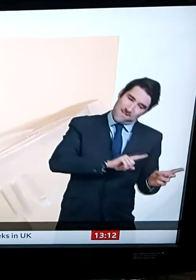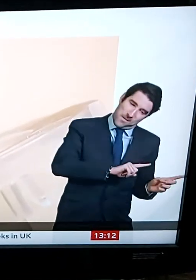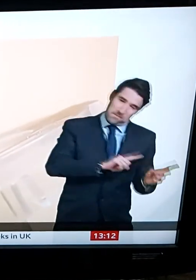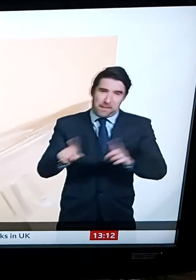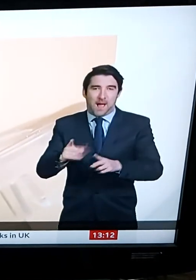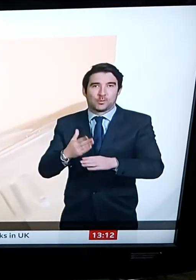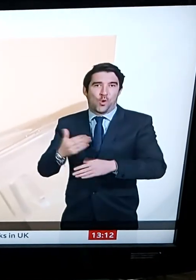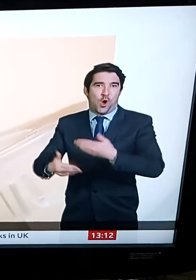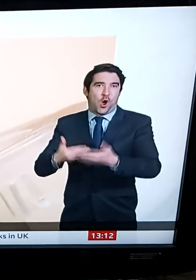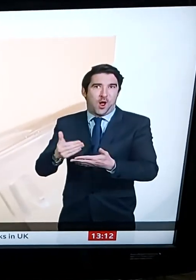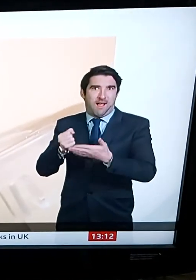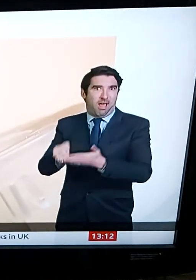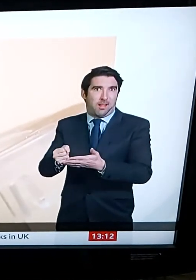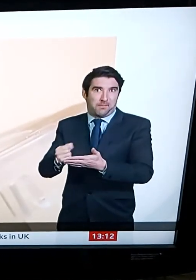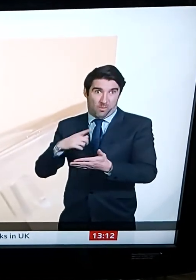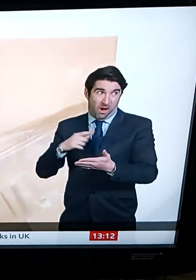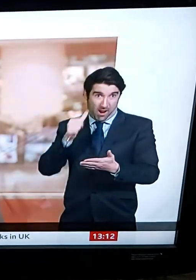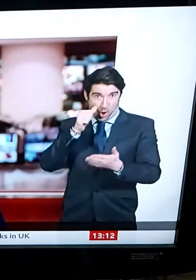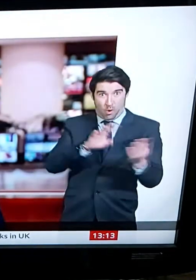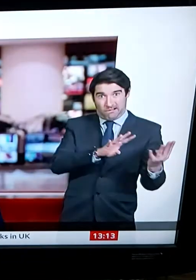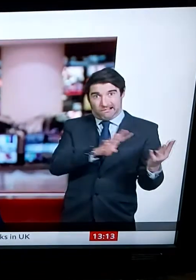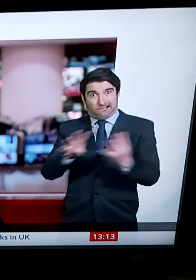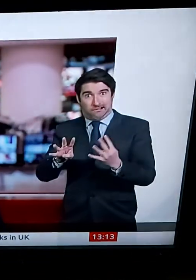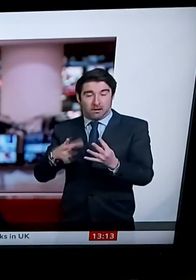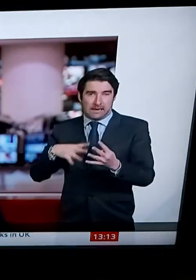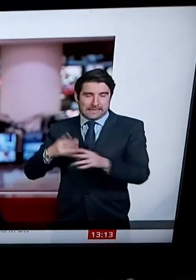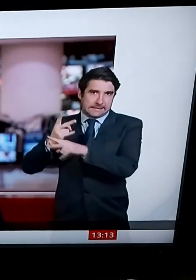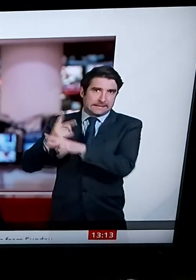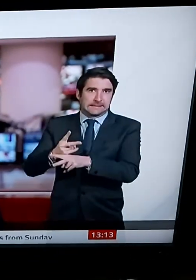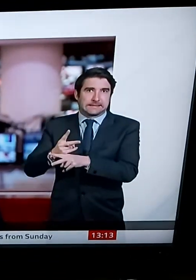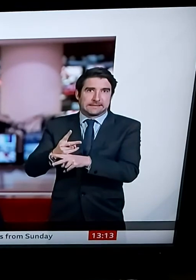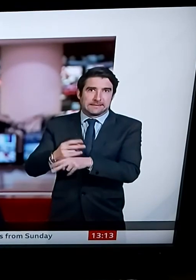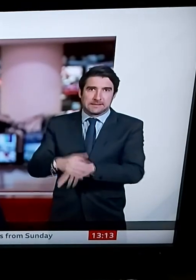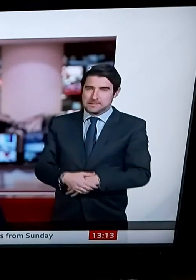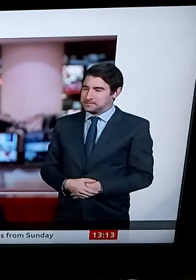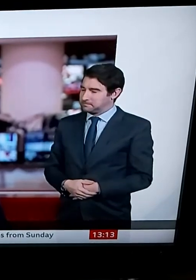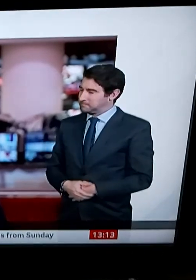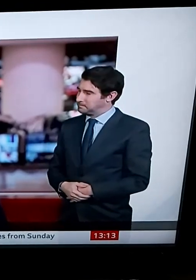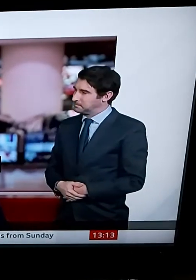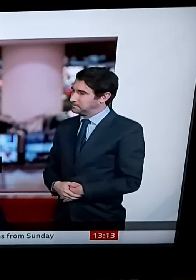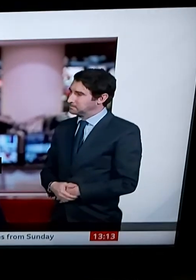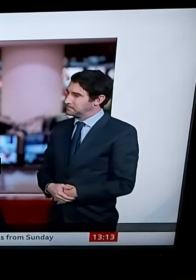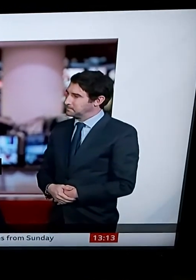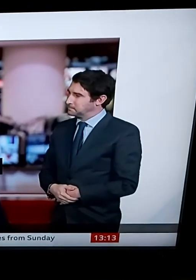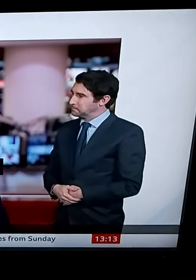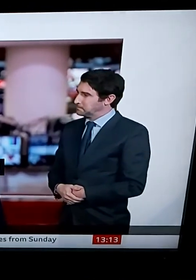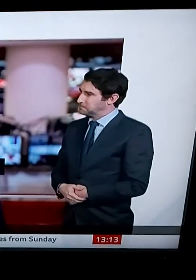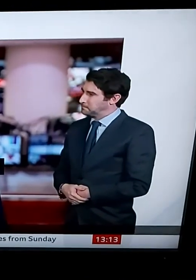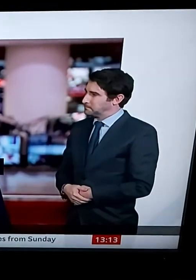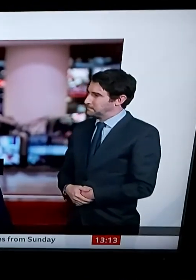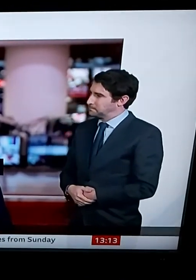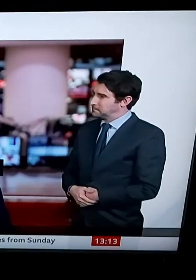Westcott, BBC News, Cambridge. In Spain, more than 10,000 people are now reported to have died after testing